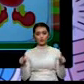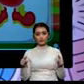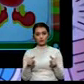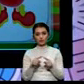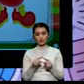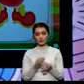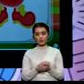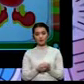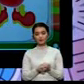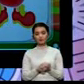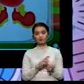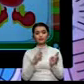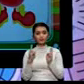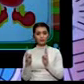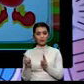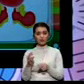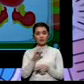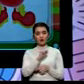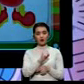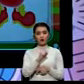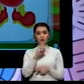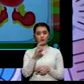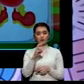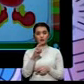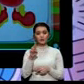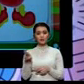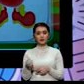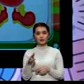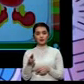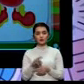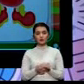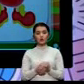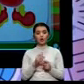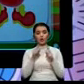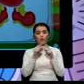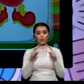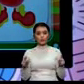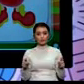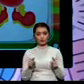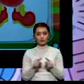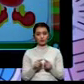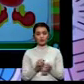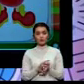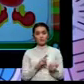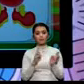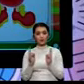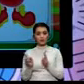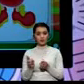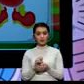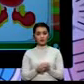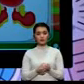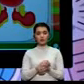burchagimiz. Keyingisi A, B, D uch burchagimiz. Keyingisi